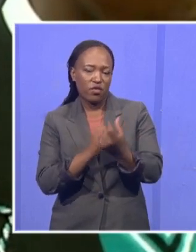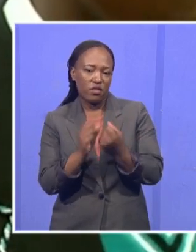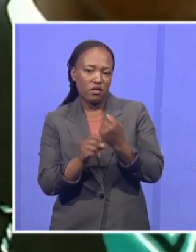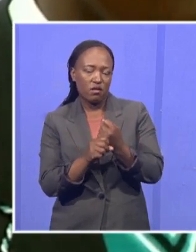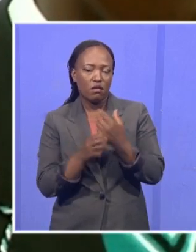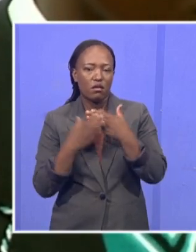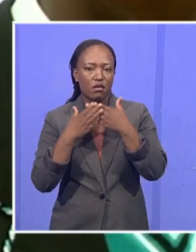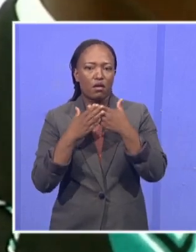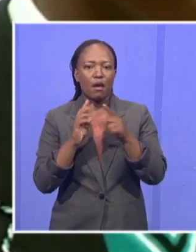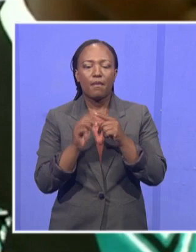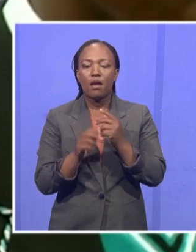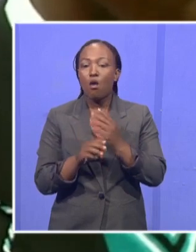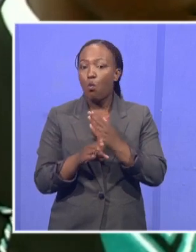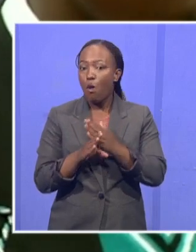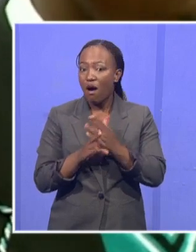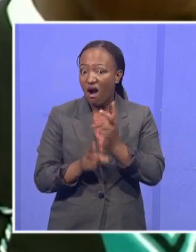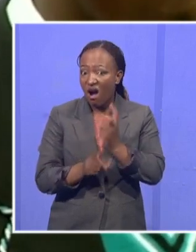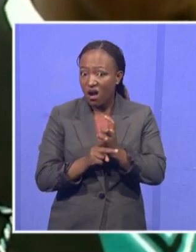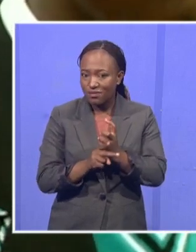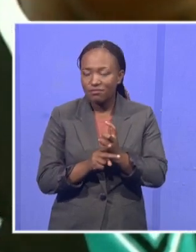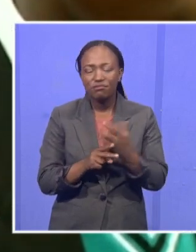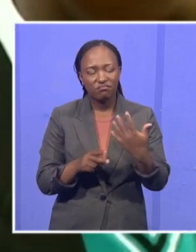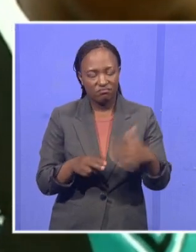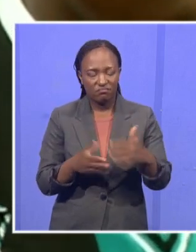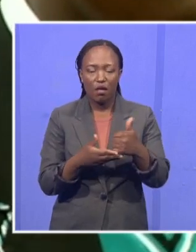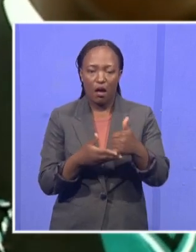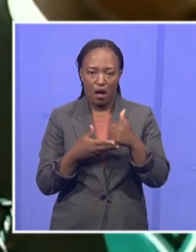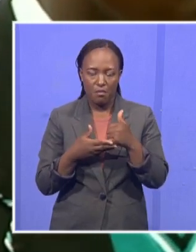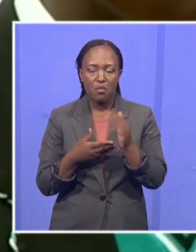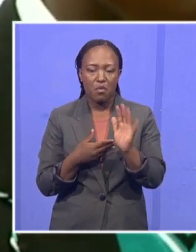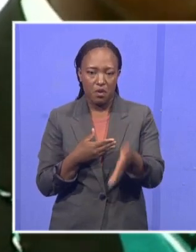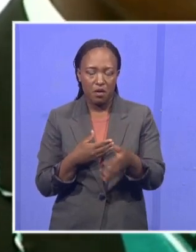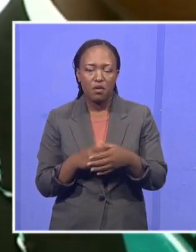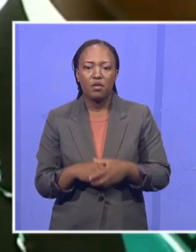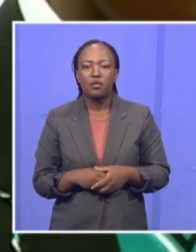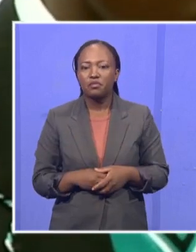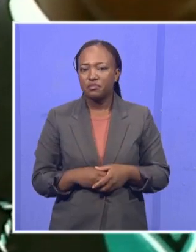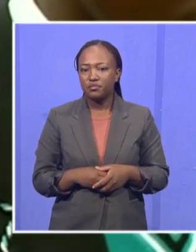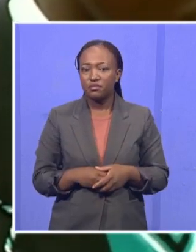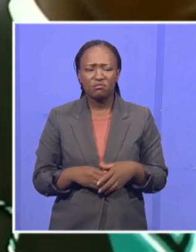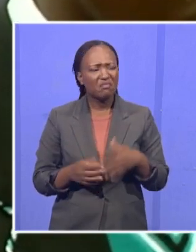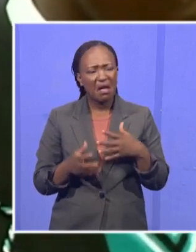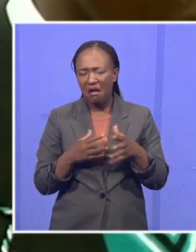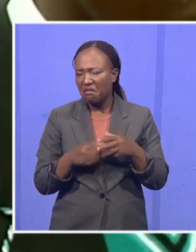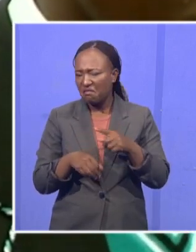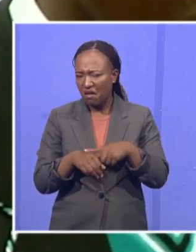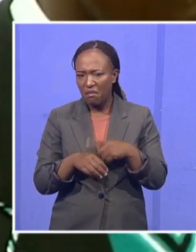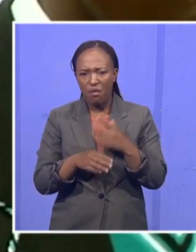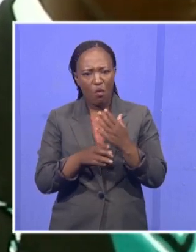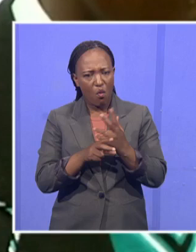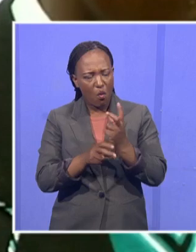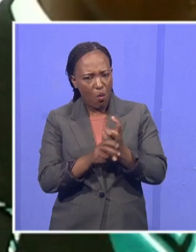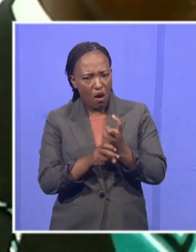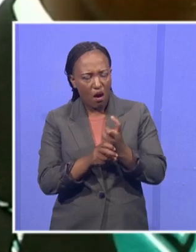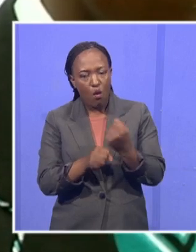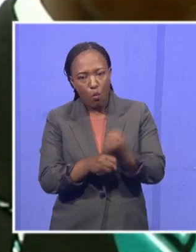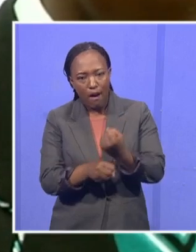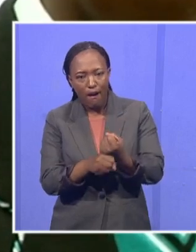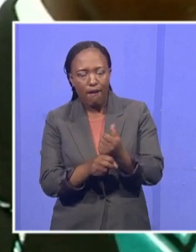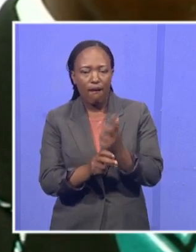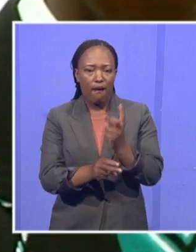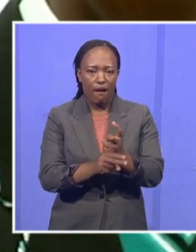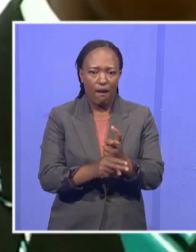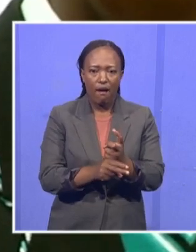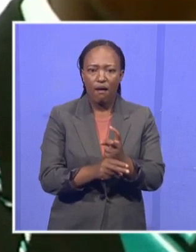hard work always pays. With every time, if you work hard, spending sleepless nights